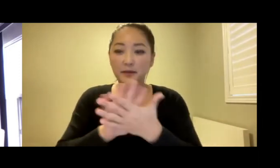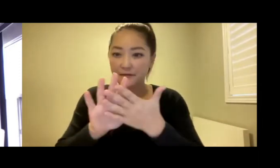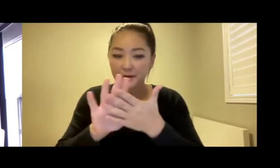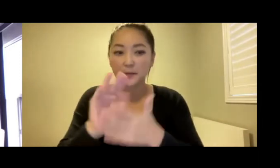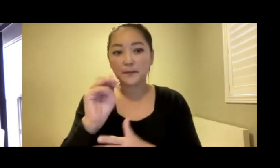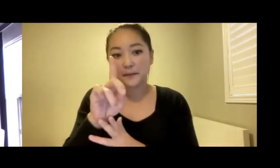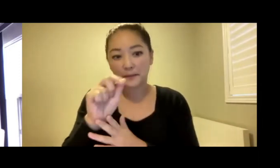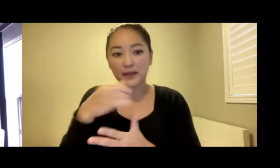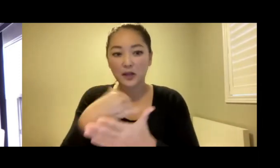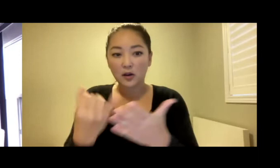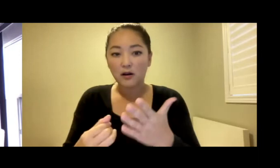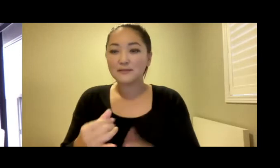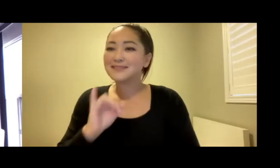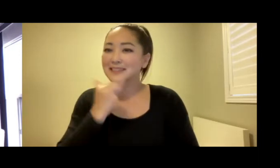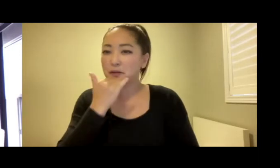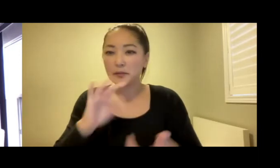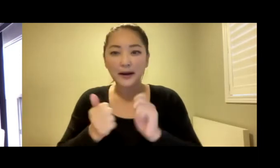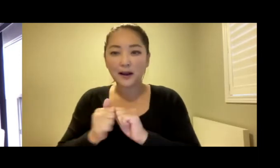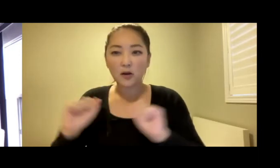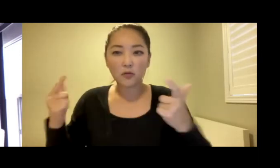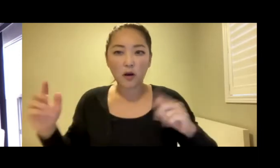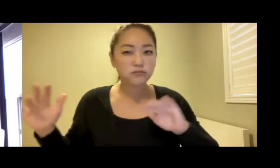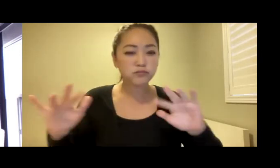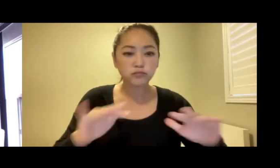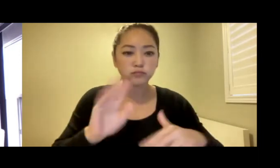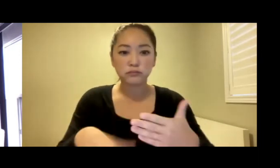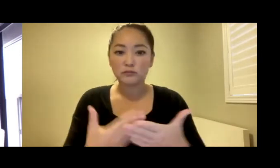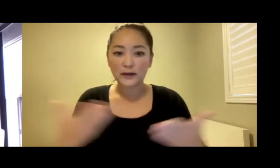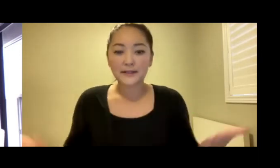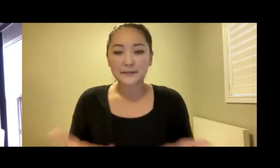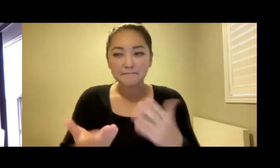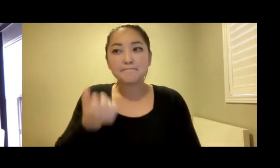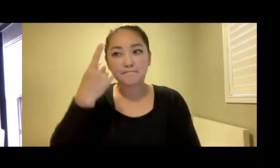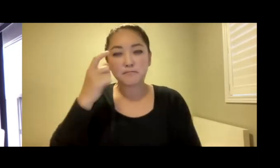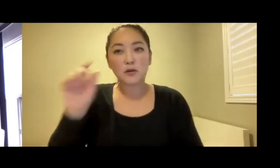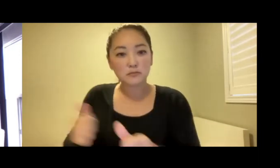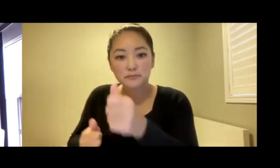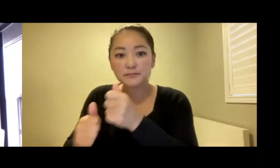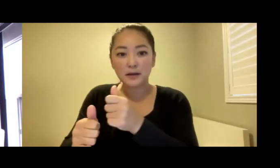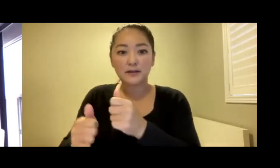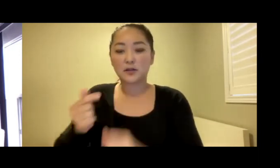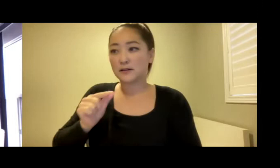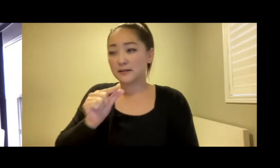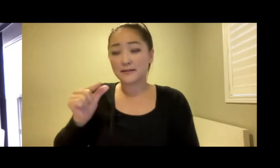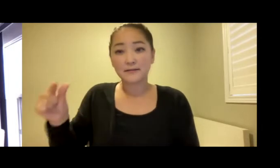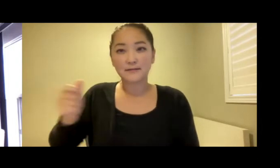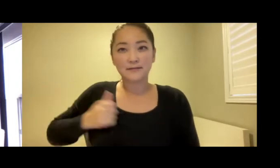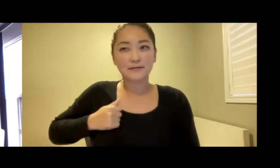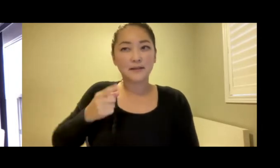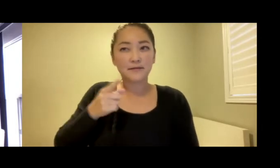arrival, we all currently benefit from the Canadian government's broken treaties and imposed violence, and